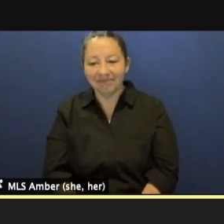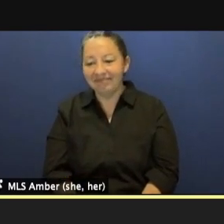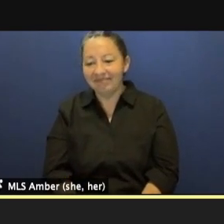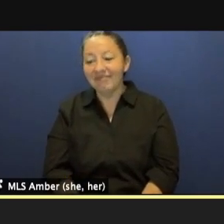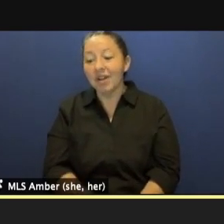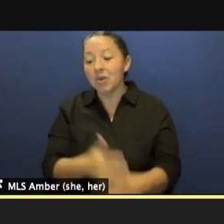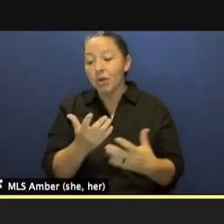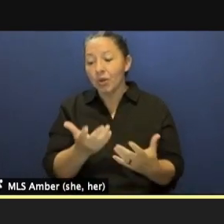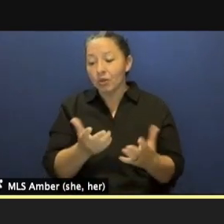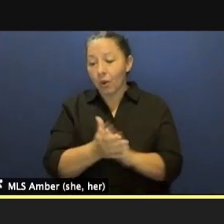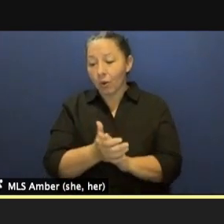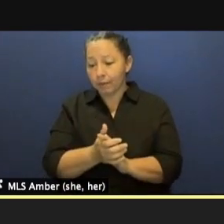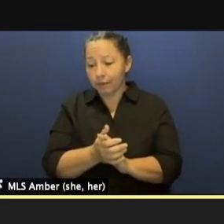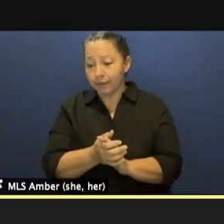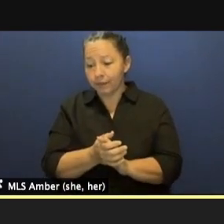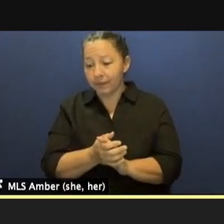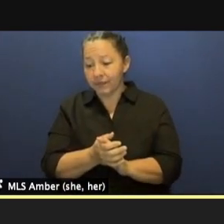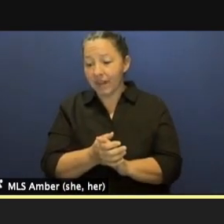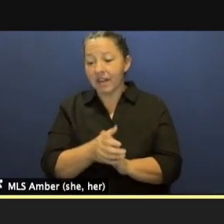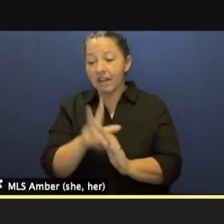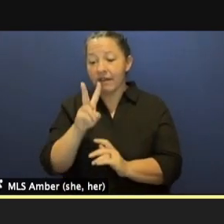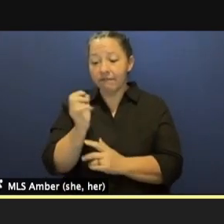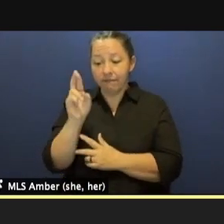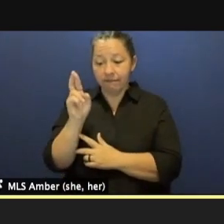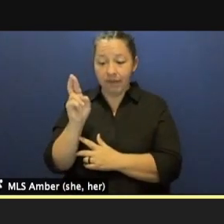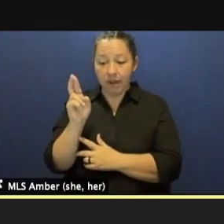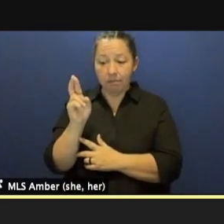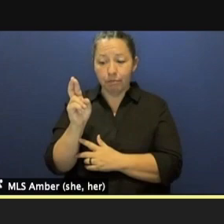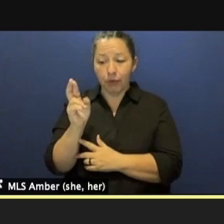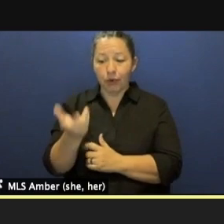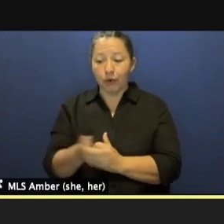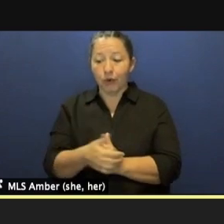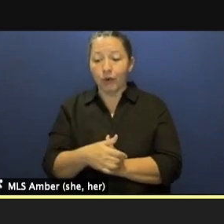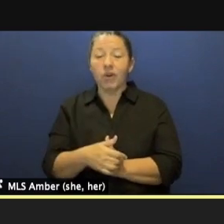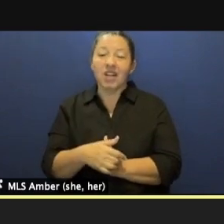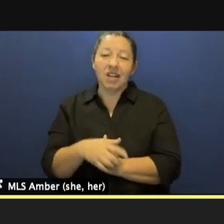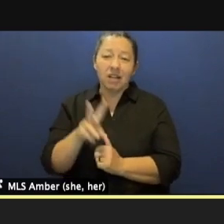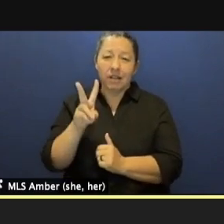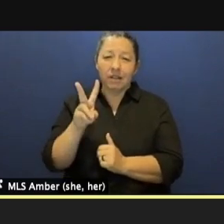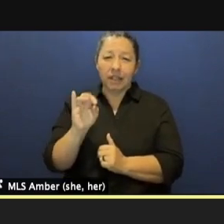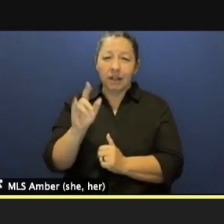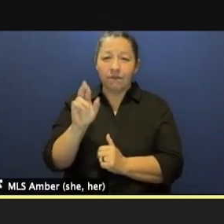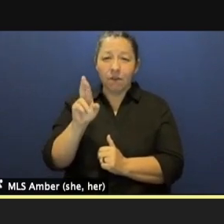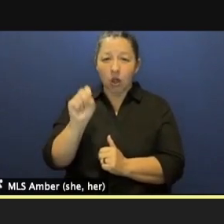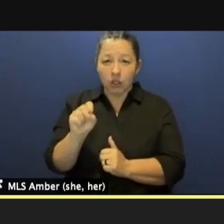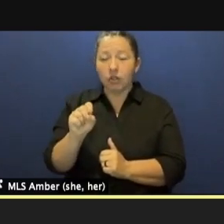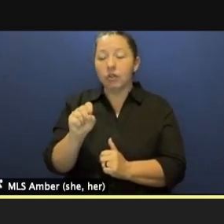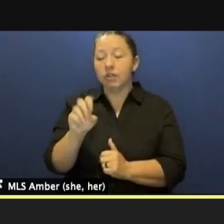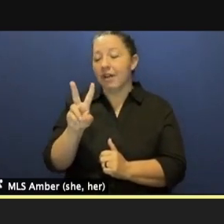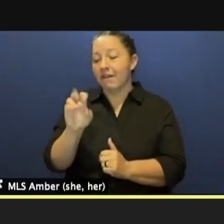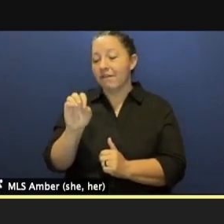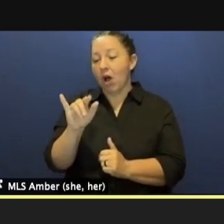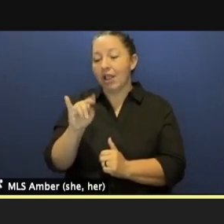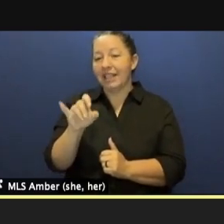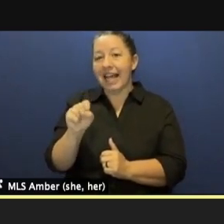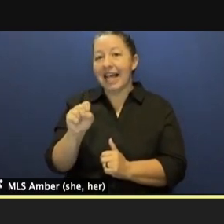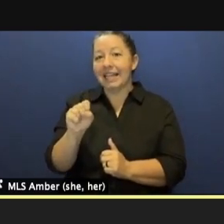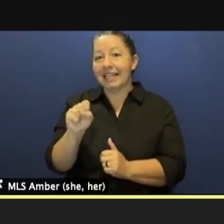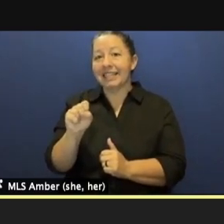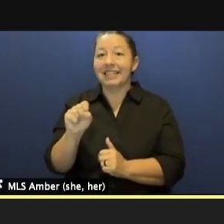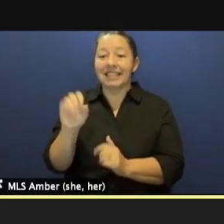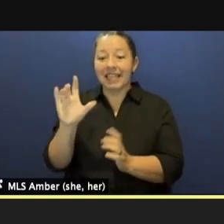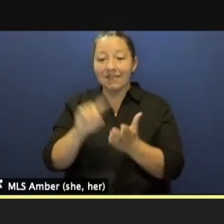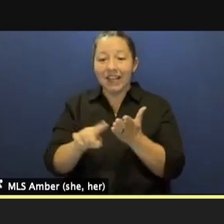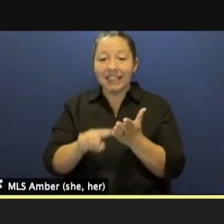So Viper, which is Volatile's Investigating Polar Exploration Rover, is part of the